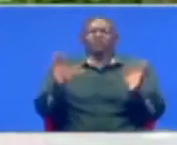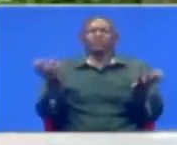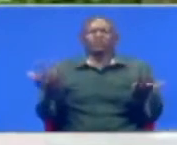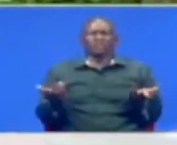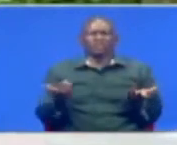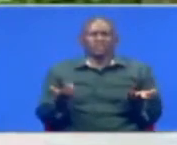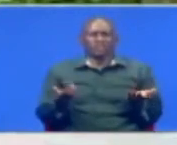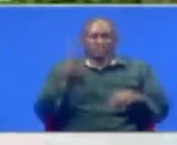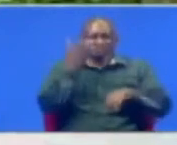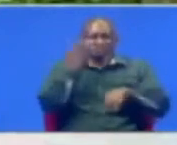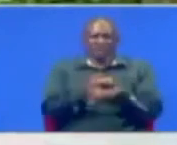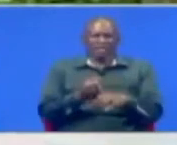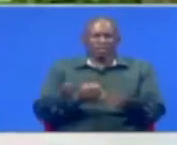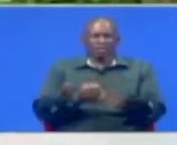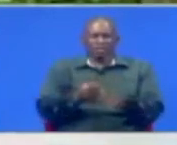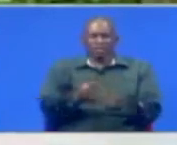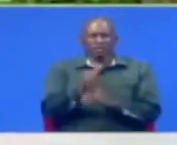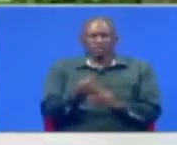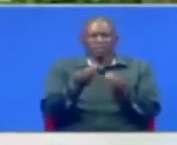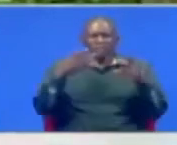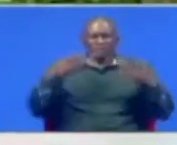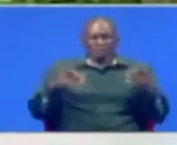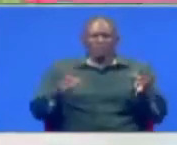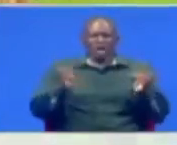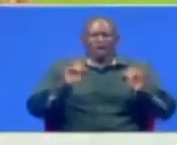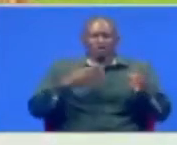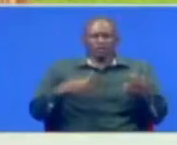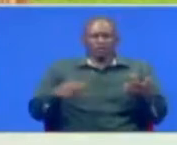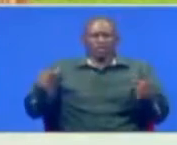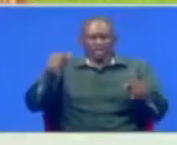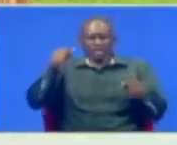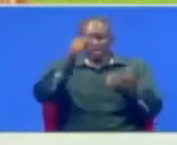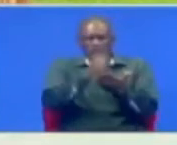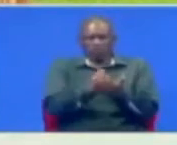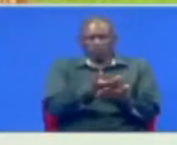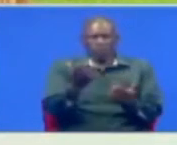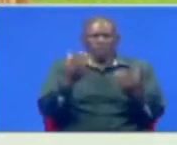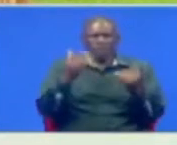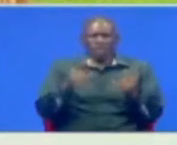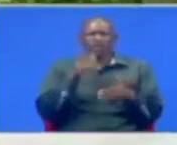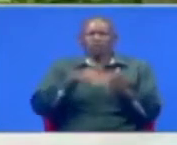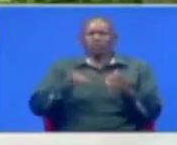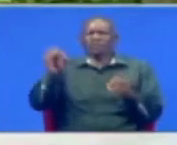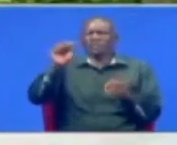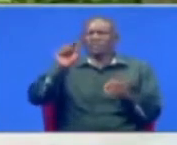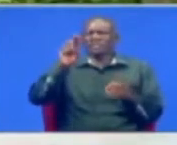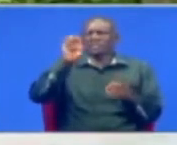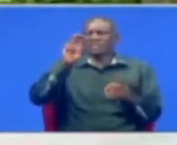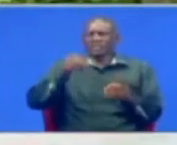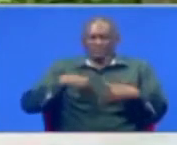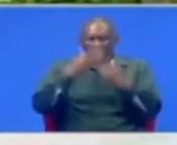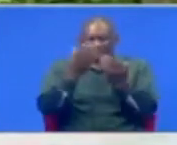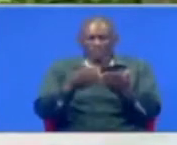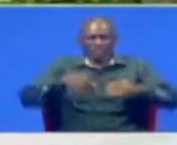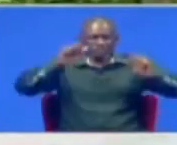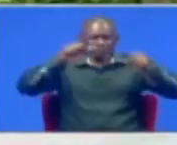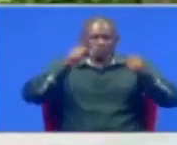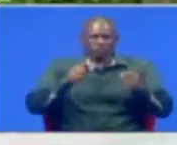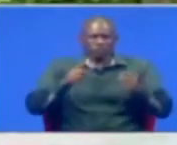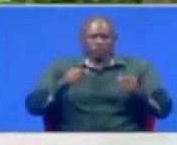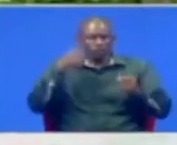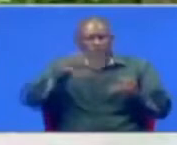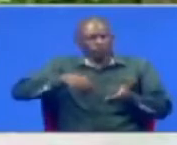already recognized as the Silicon Savannah youth population. That's a huge opportunity, but if it's not tapped and directed and